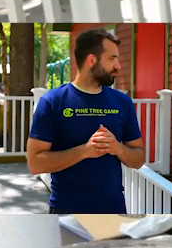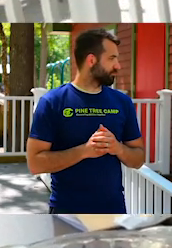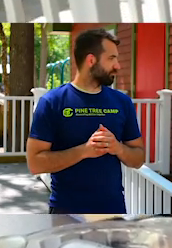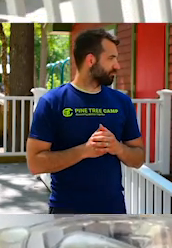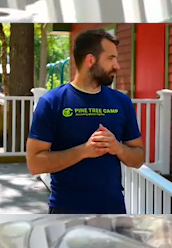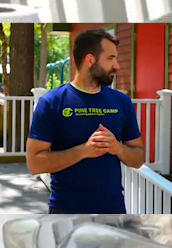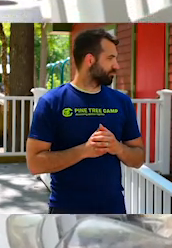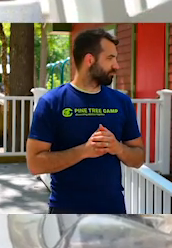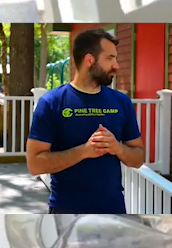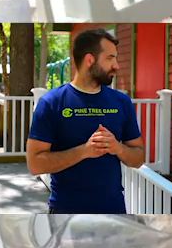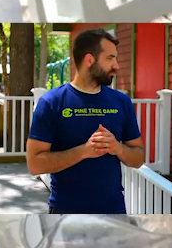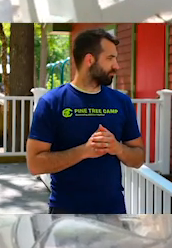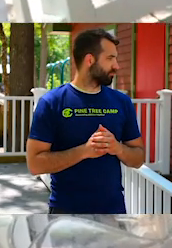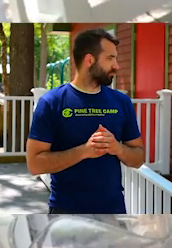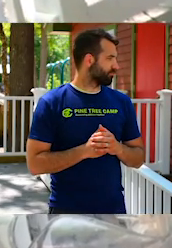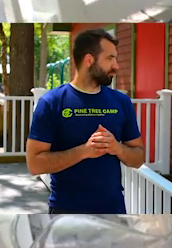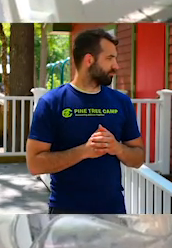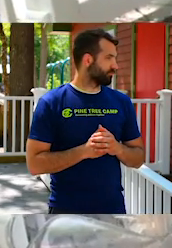End with the food coloring,